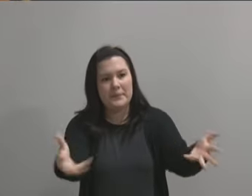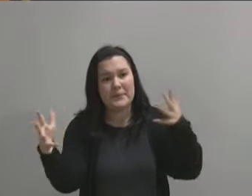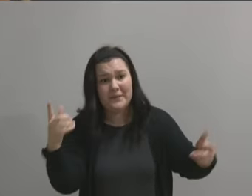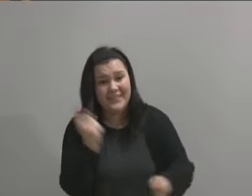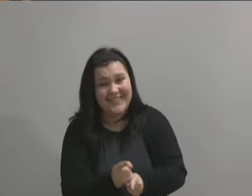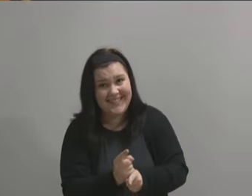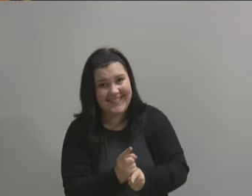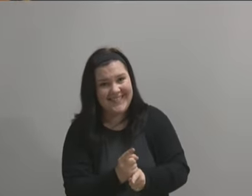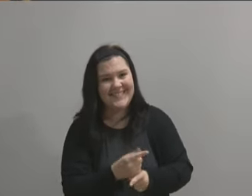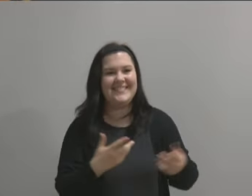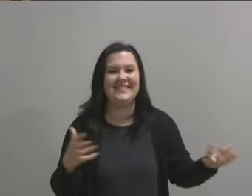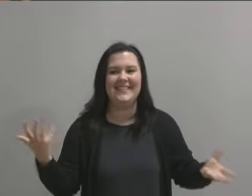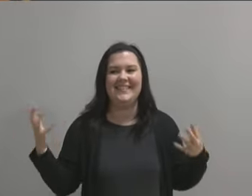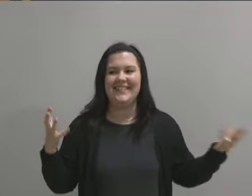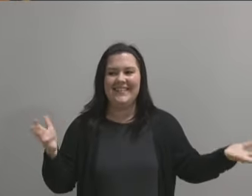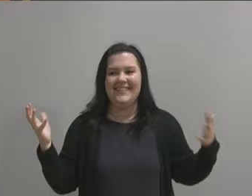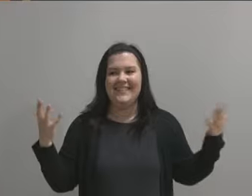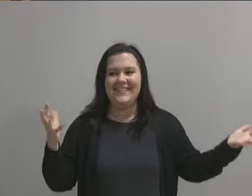you think?